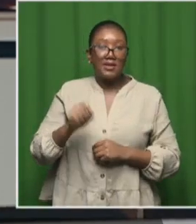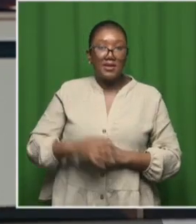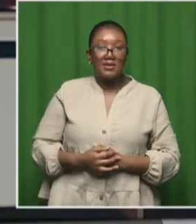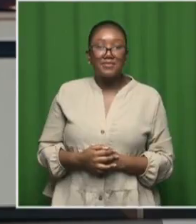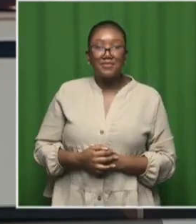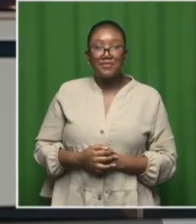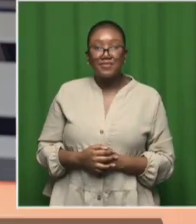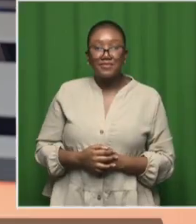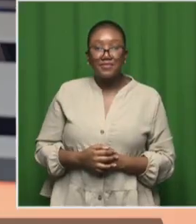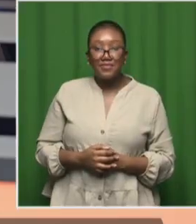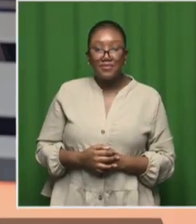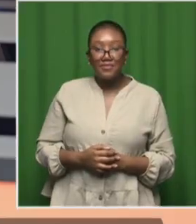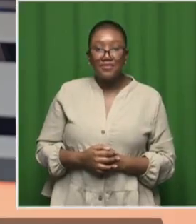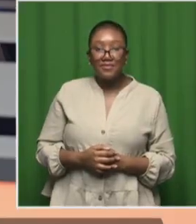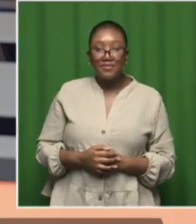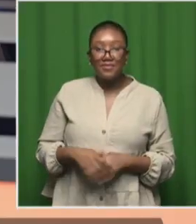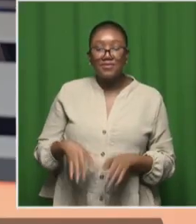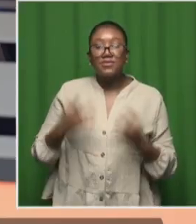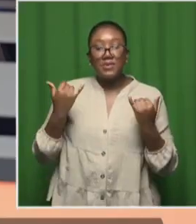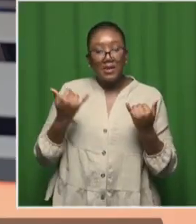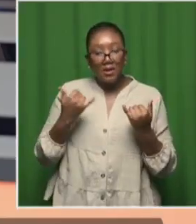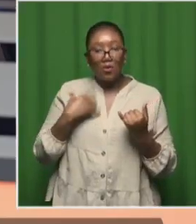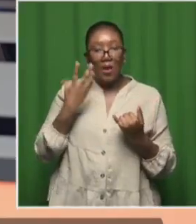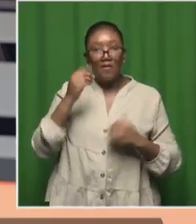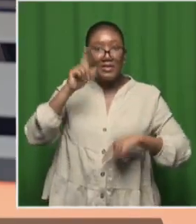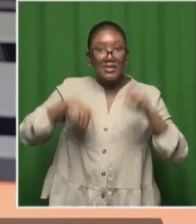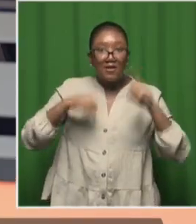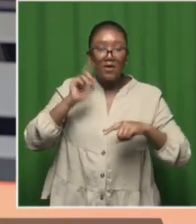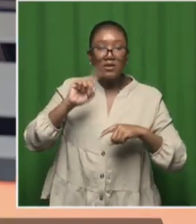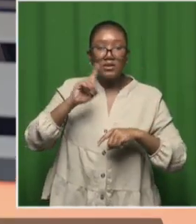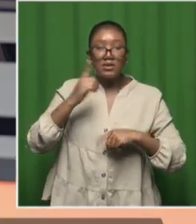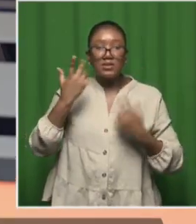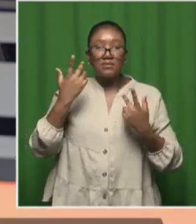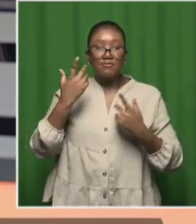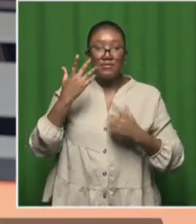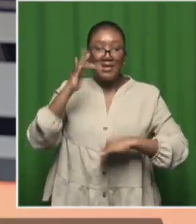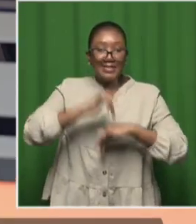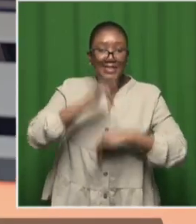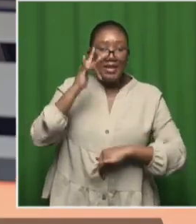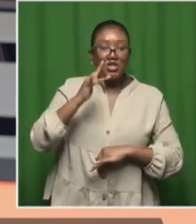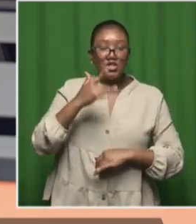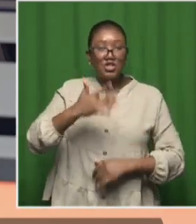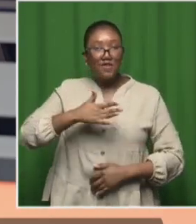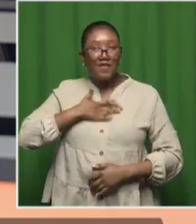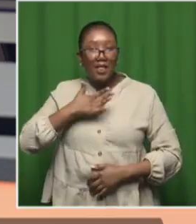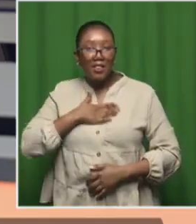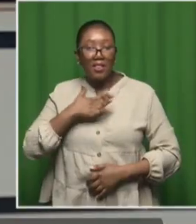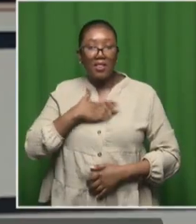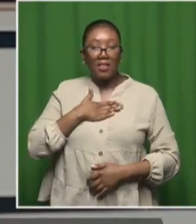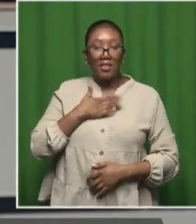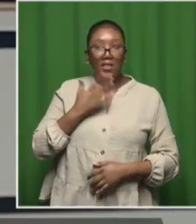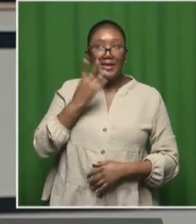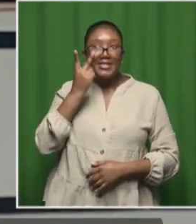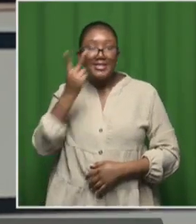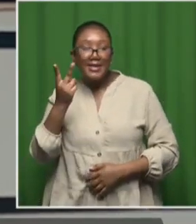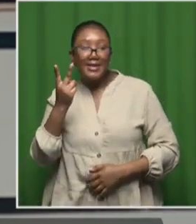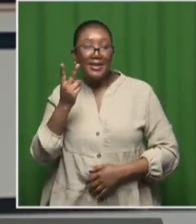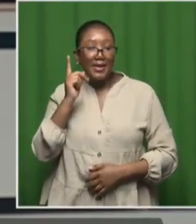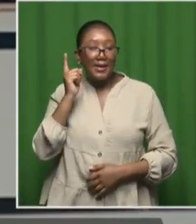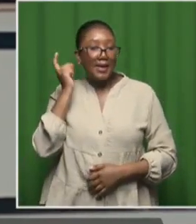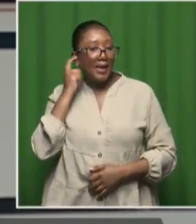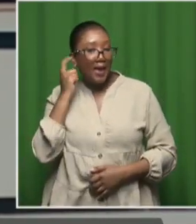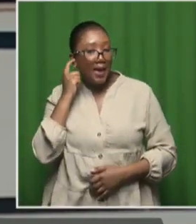And perhaps also touches into other sensory works, because that becomes heightened as well. Absolutely. I'm questioning